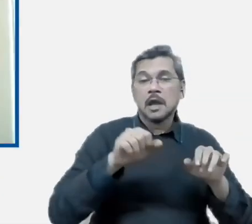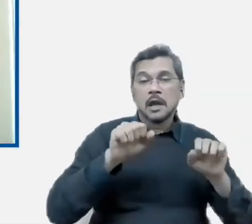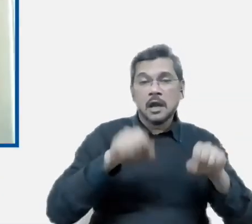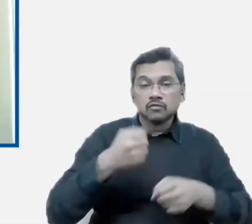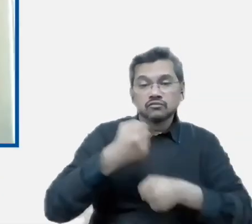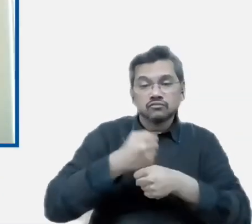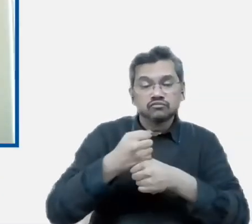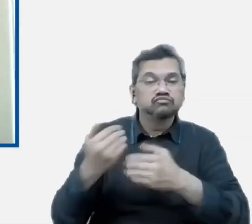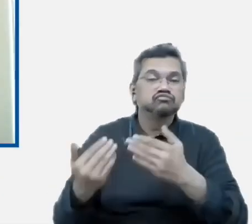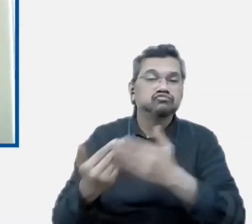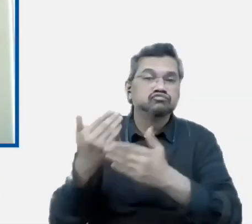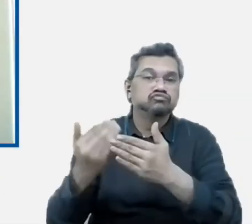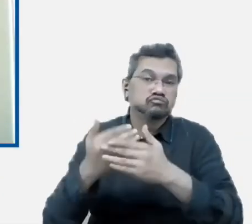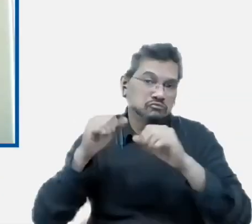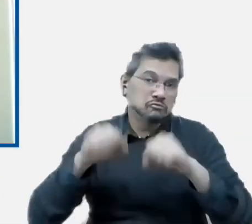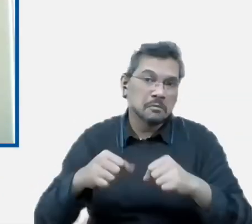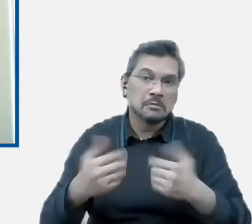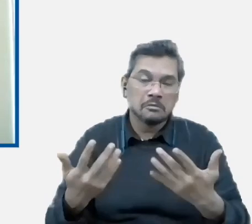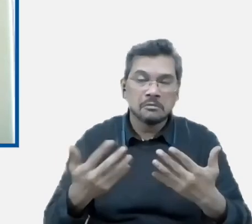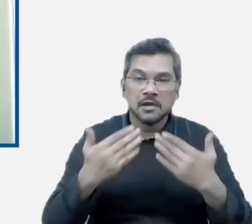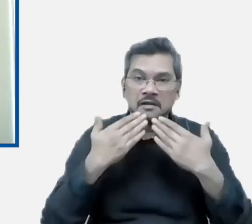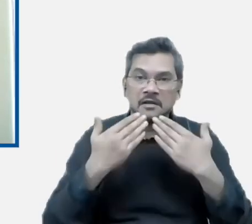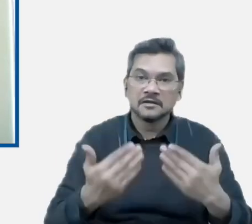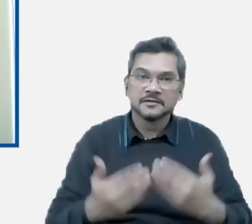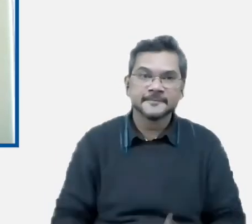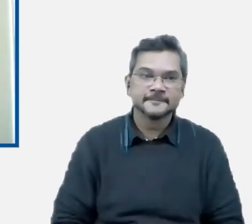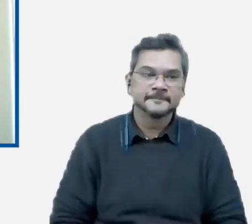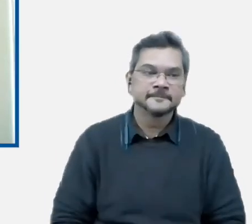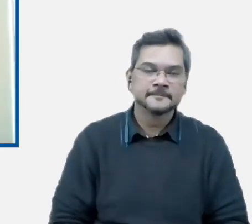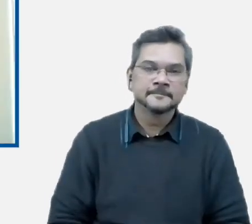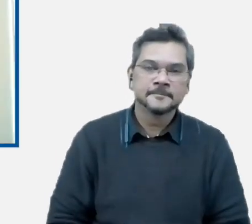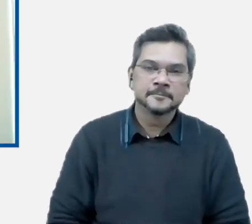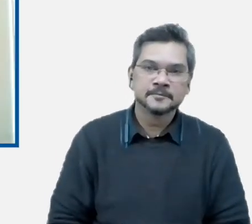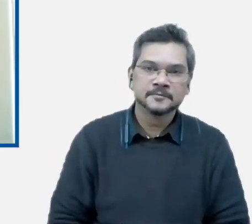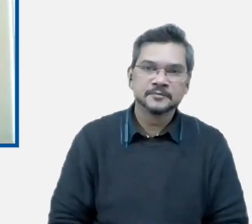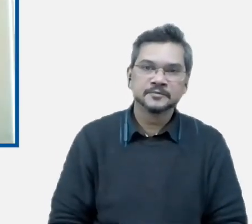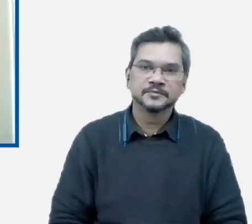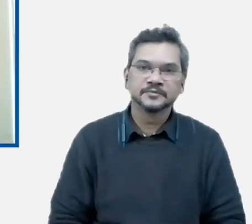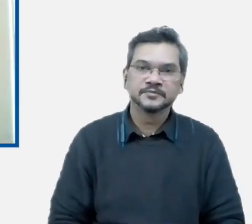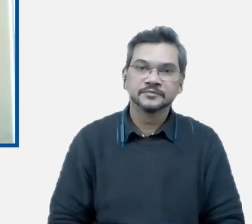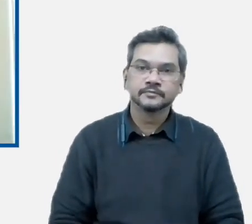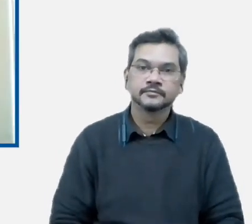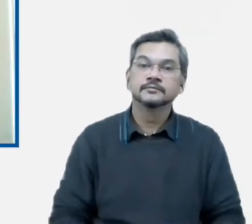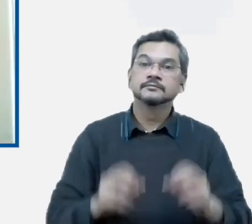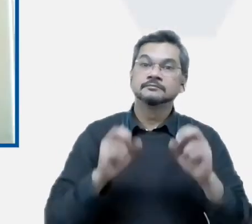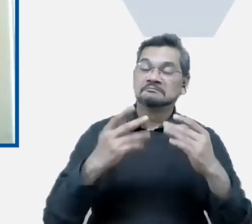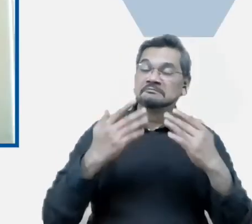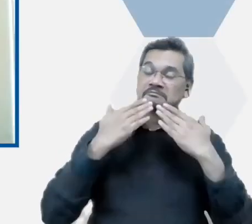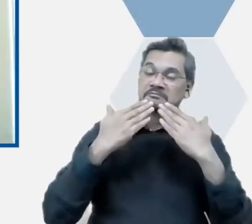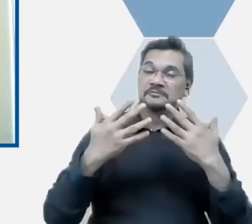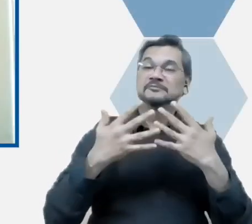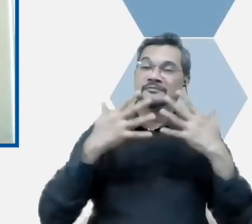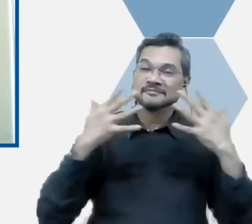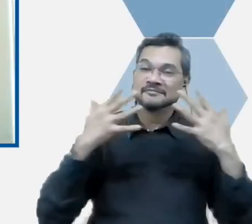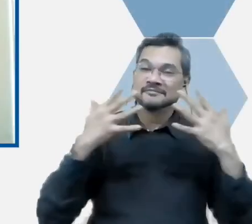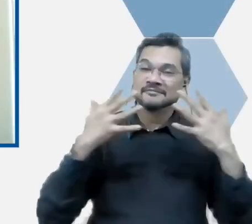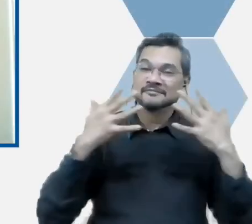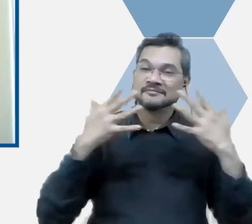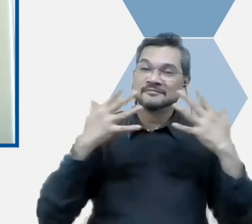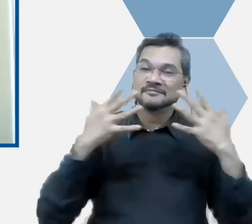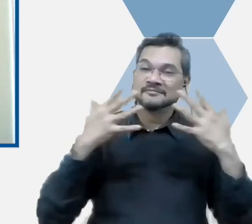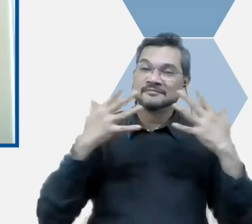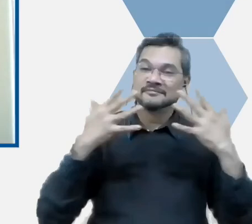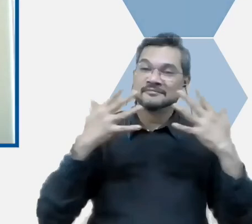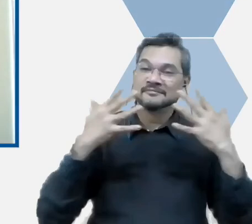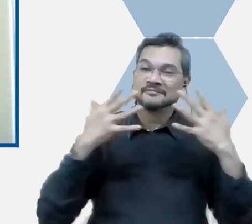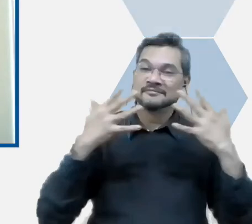our side. We only have about 3 minutes to do. So, Johan, please, in 2 minutes, okay, you can just